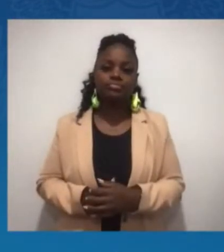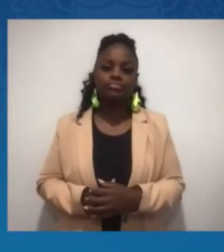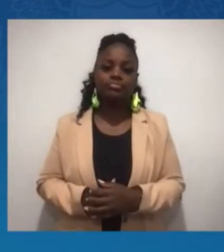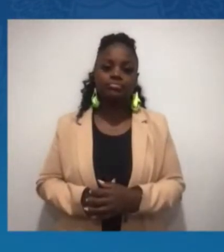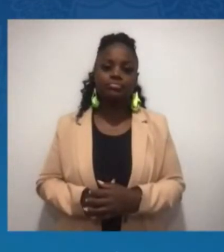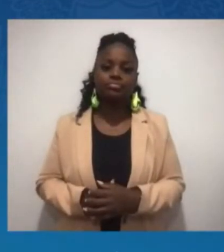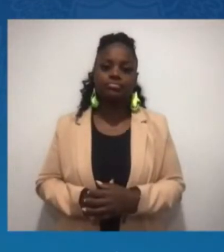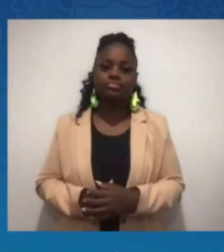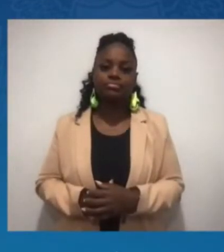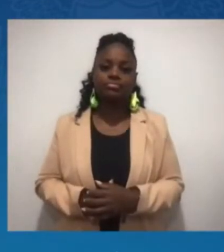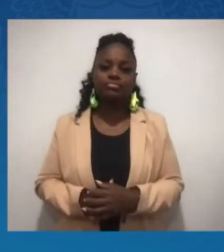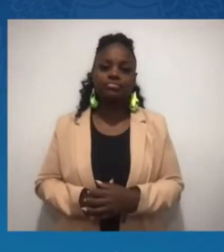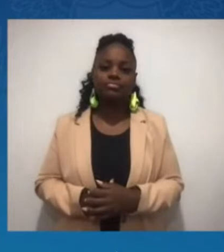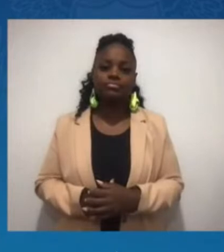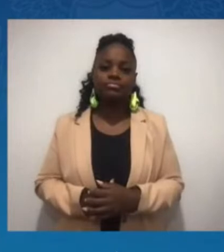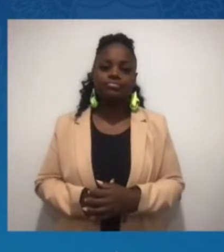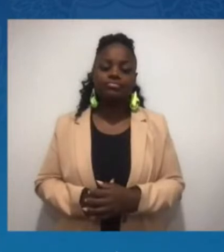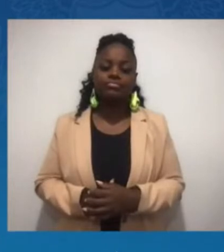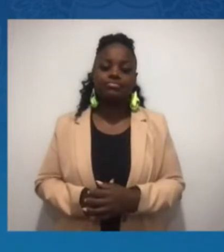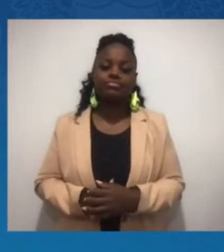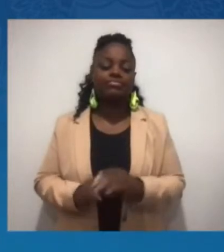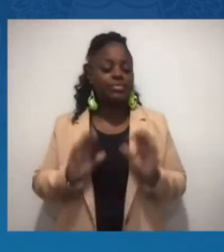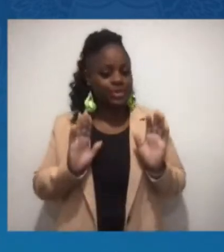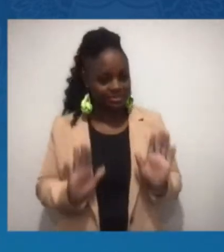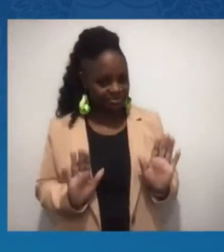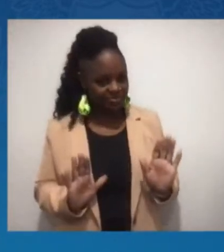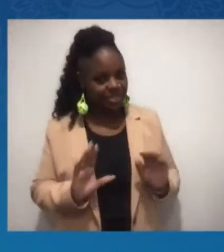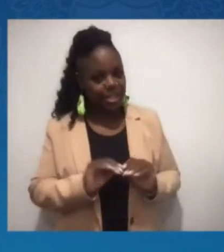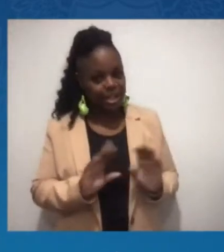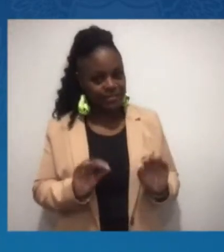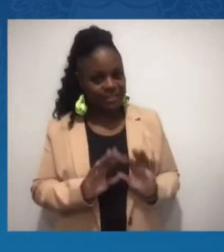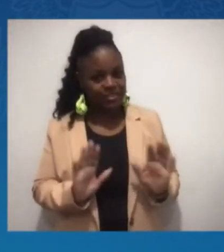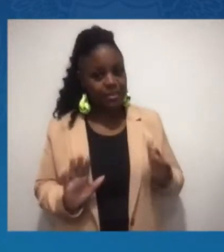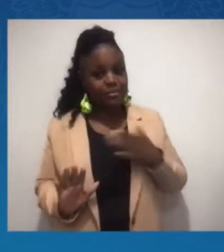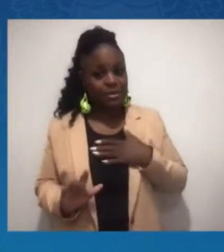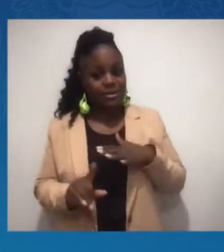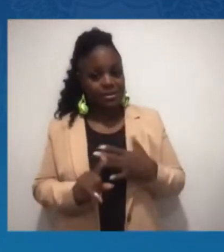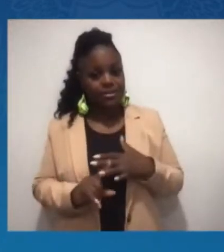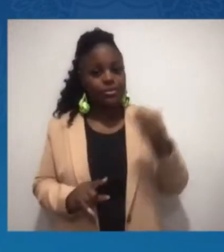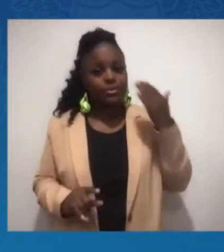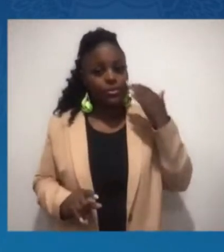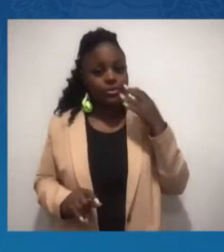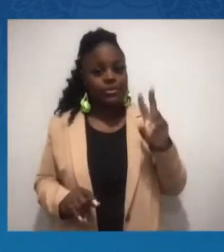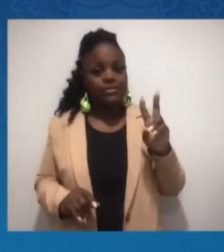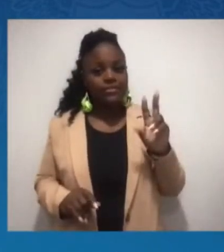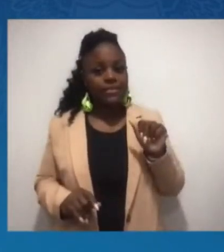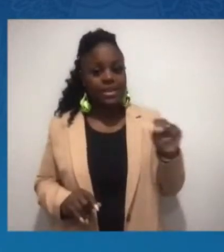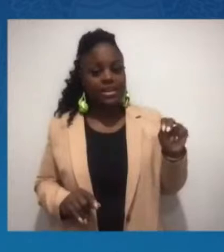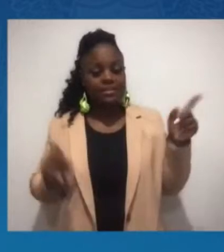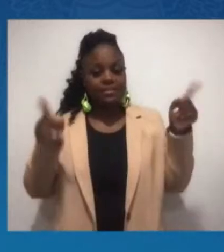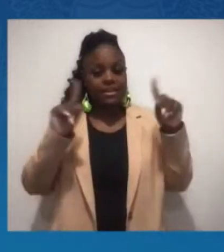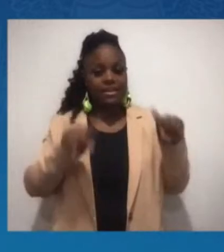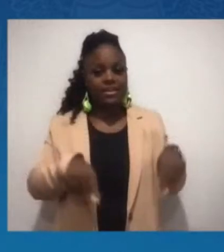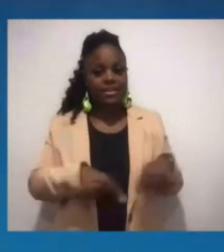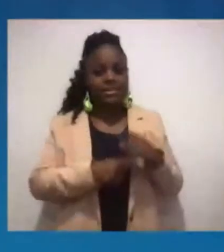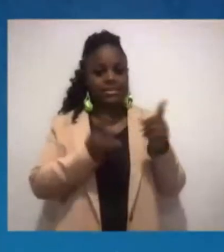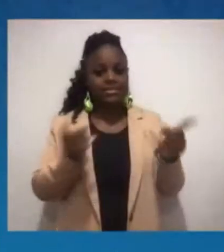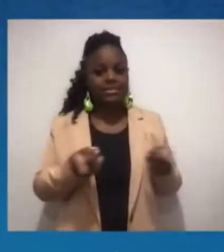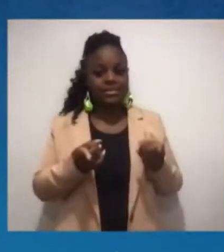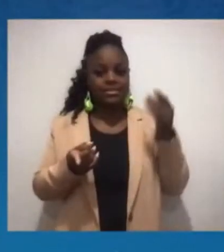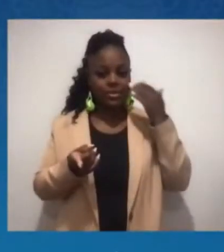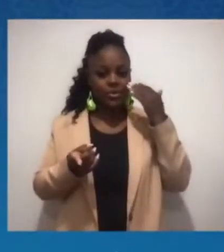I love Venn diagrams. I really love Venn diagrams. You know, the circles, right?